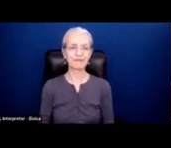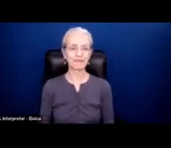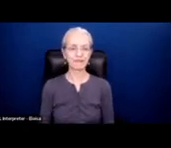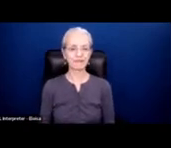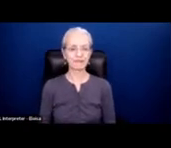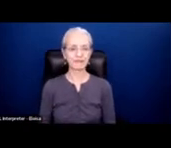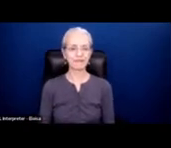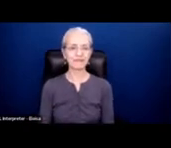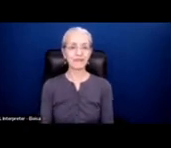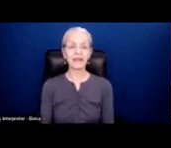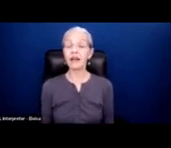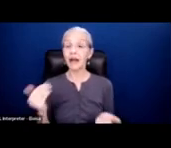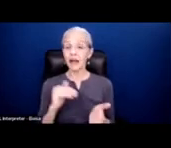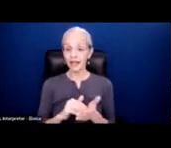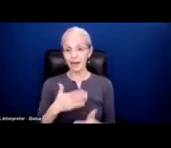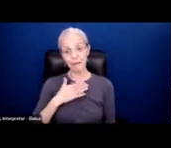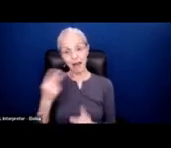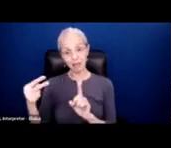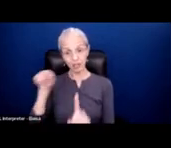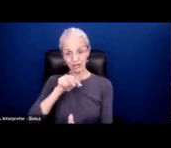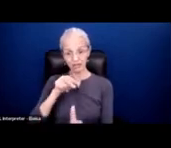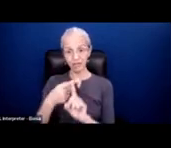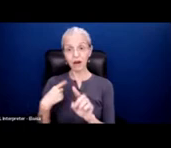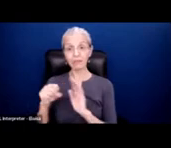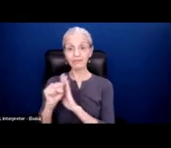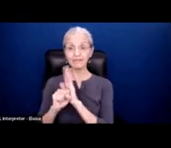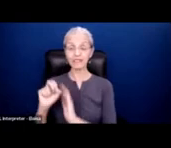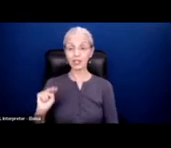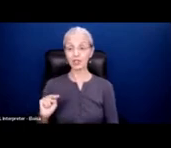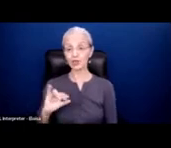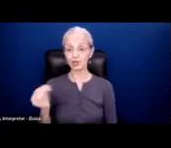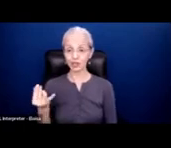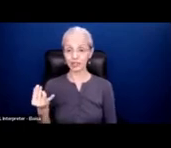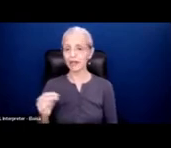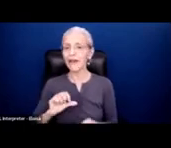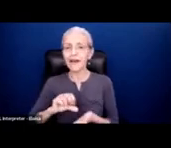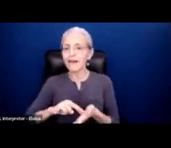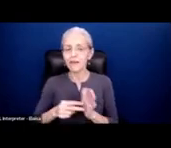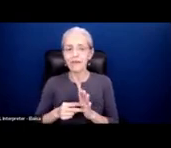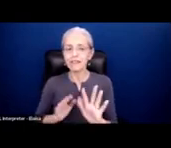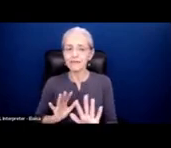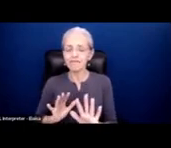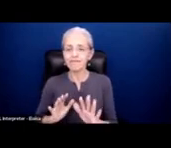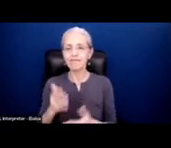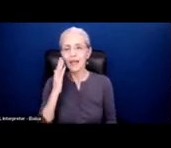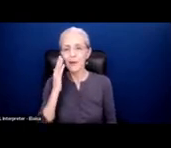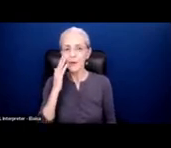Okay. So again, this is my perspective in New Jersey, and this is not meant, I know that